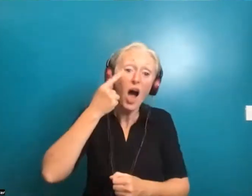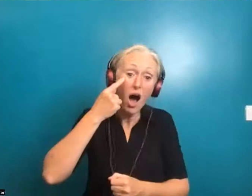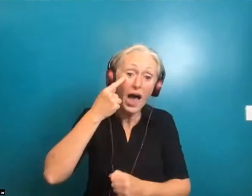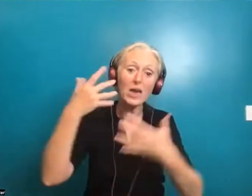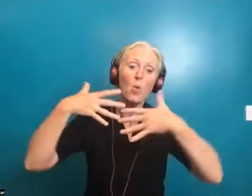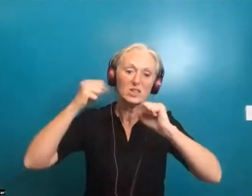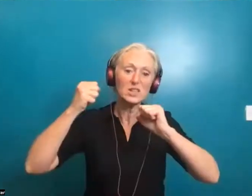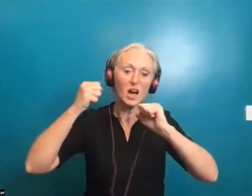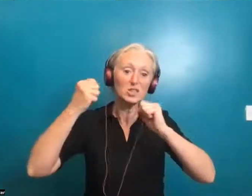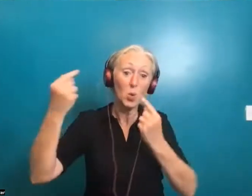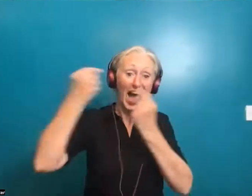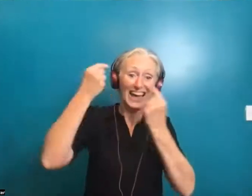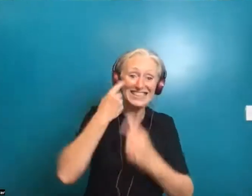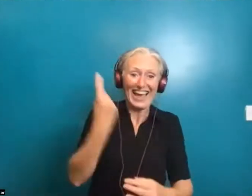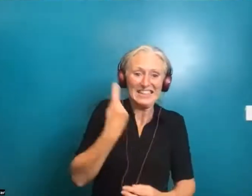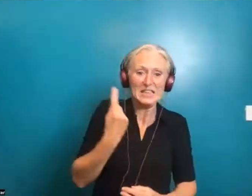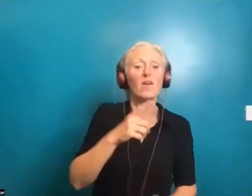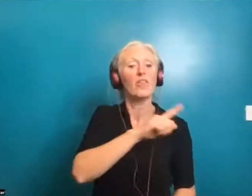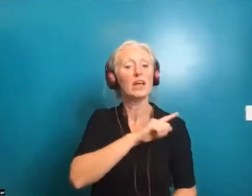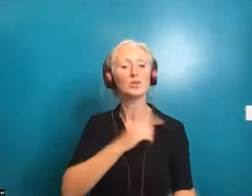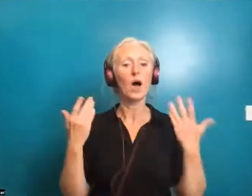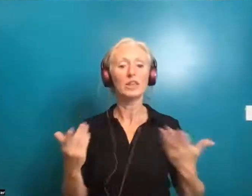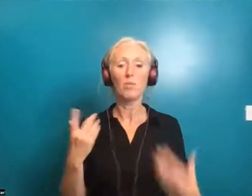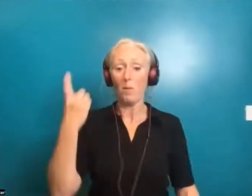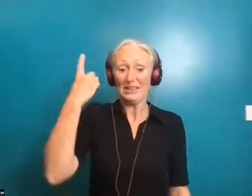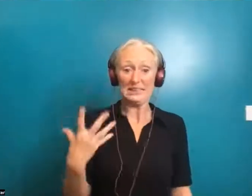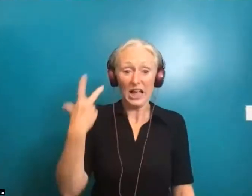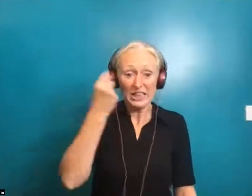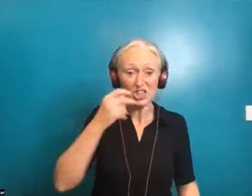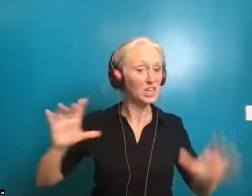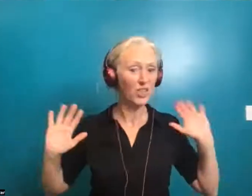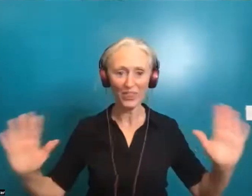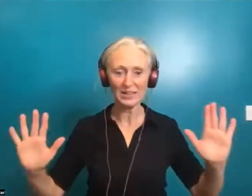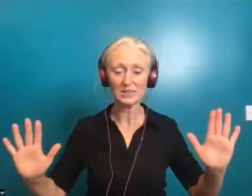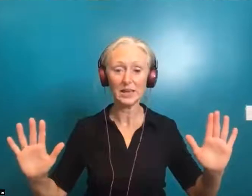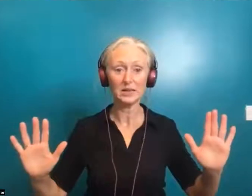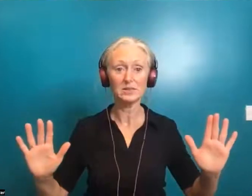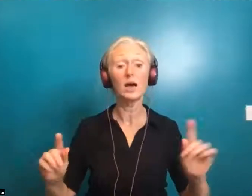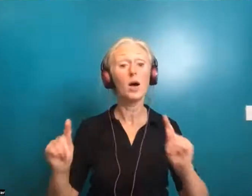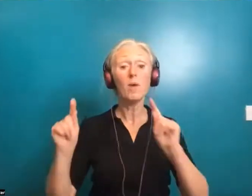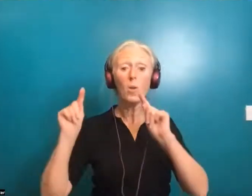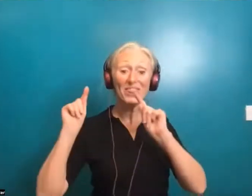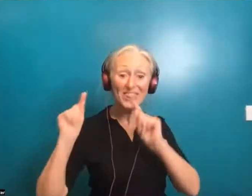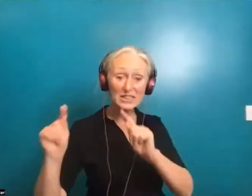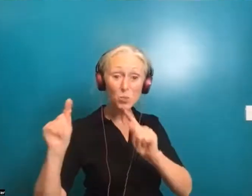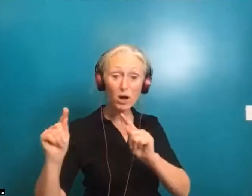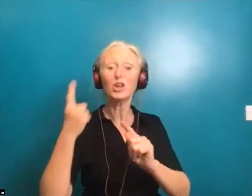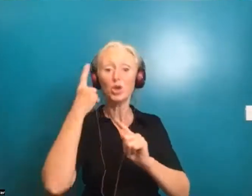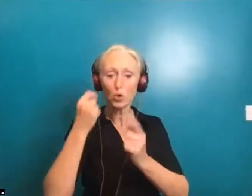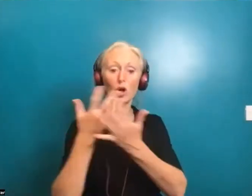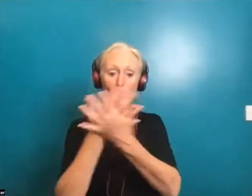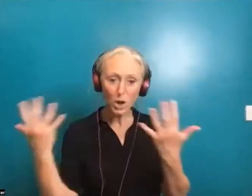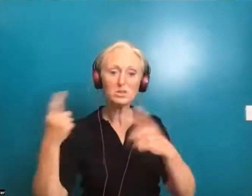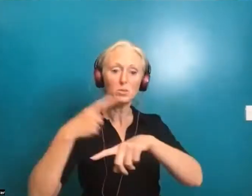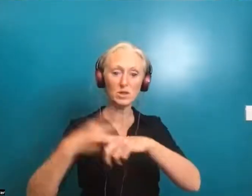kept as a single administration. But with this, you could do multiple. It definitely, from the work that we've done so far, the fact